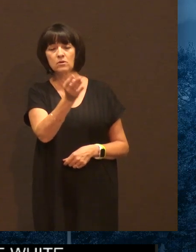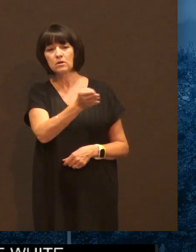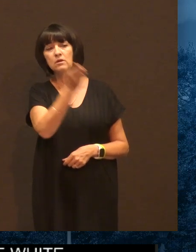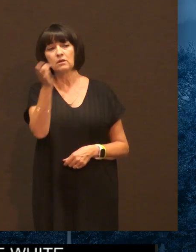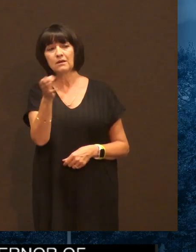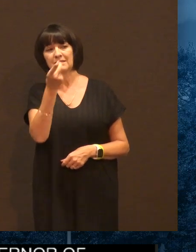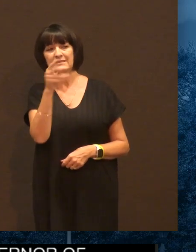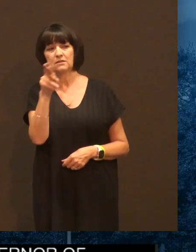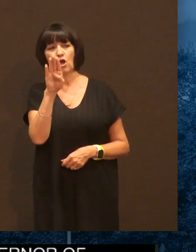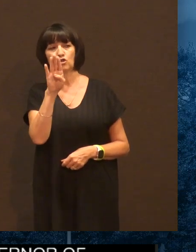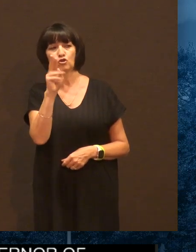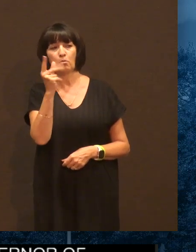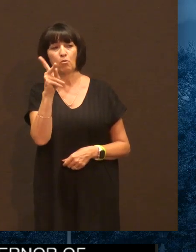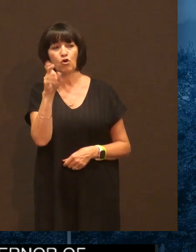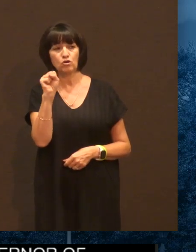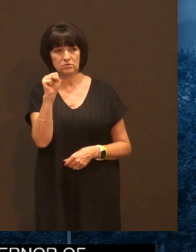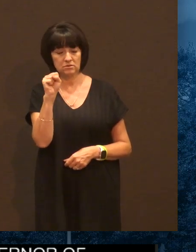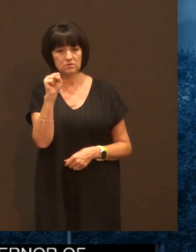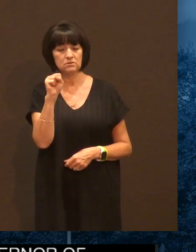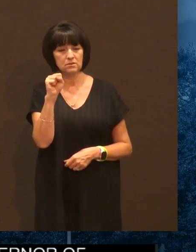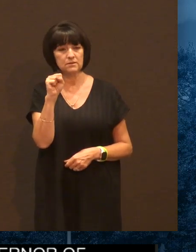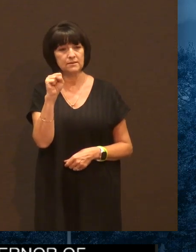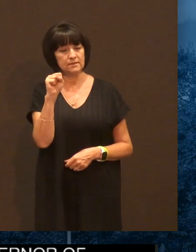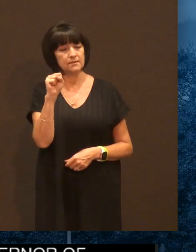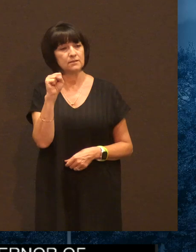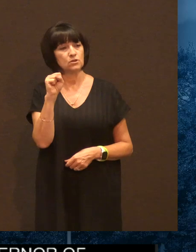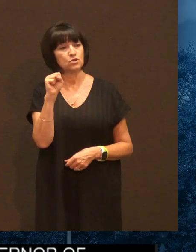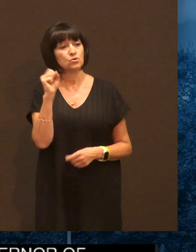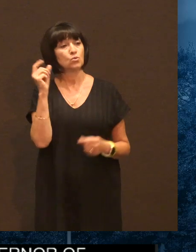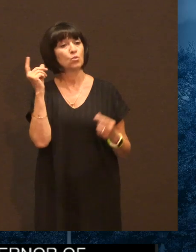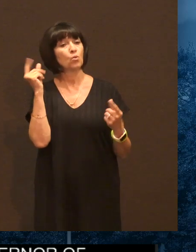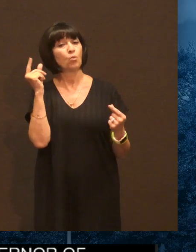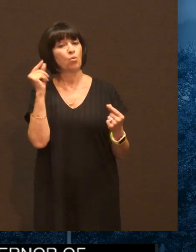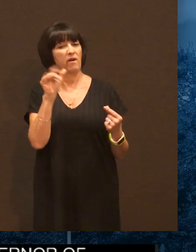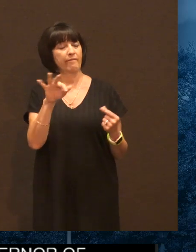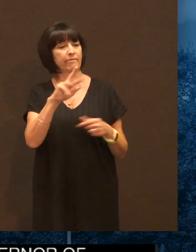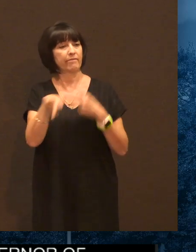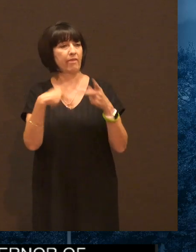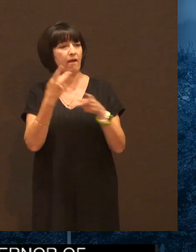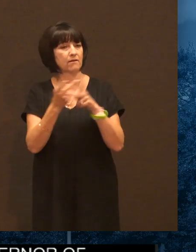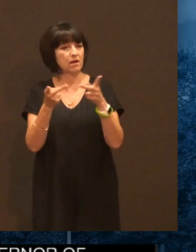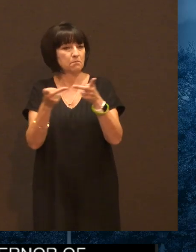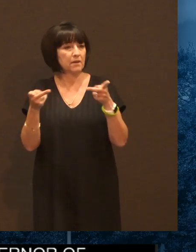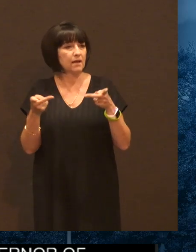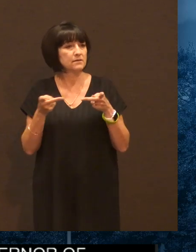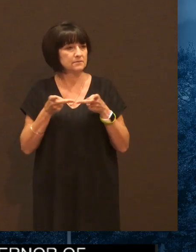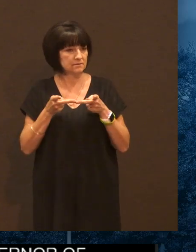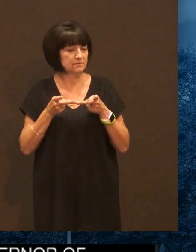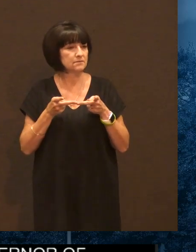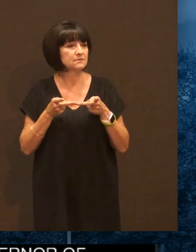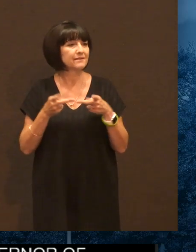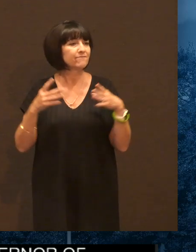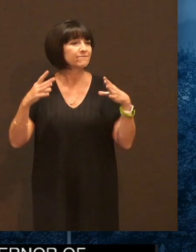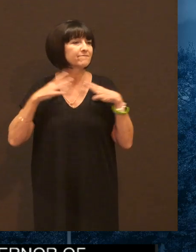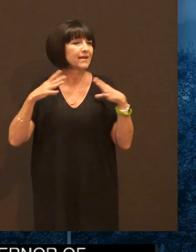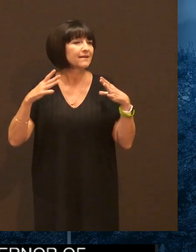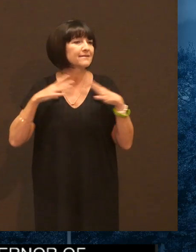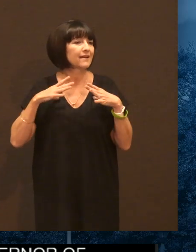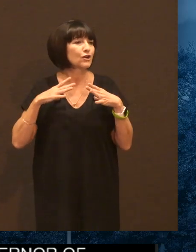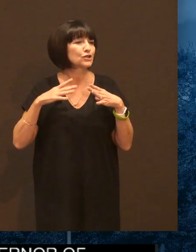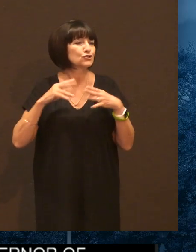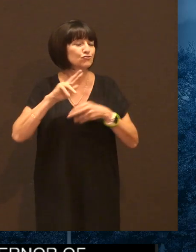Birx, was these venues vacation,